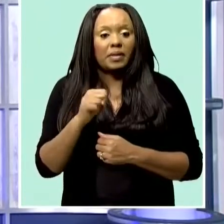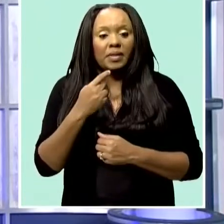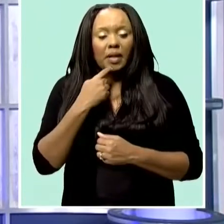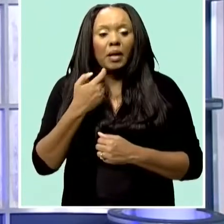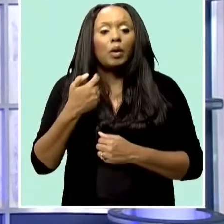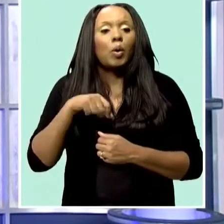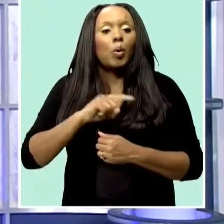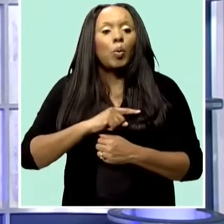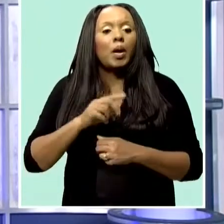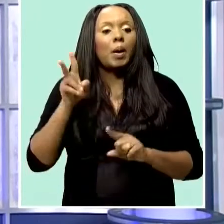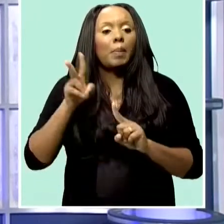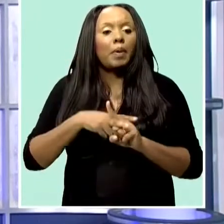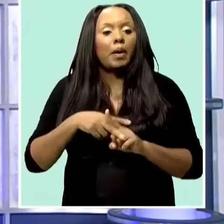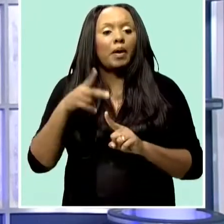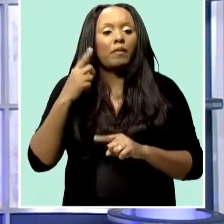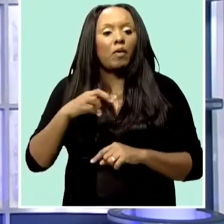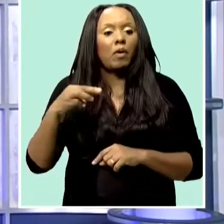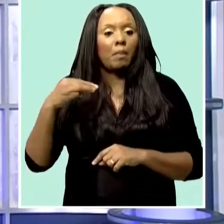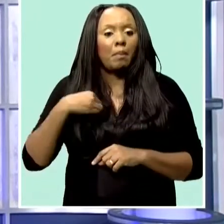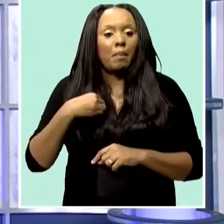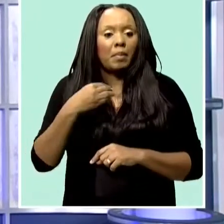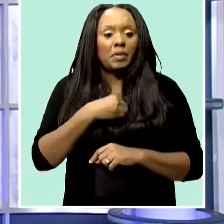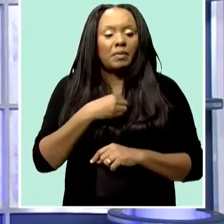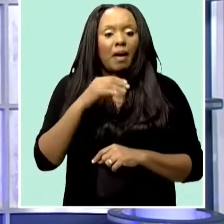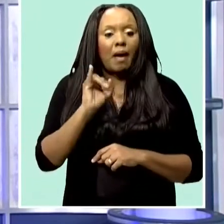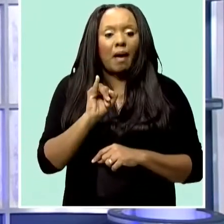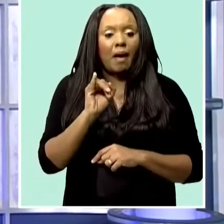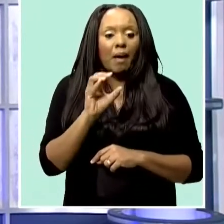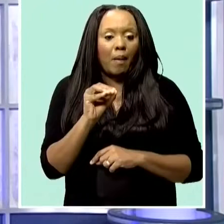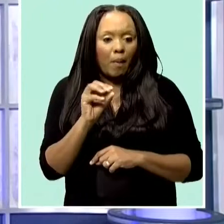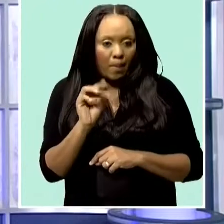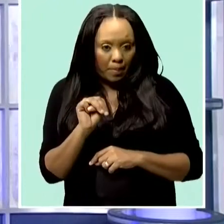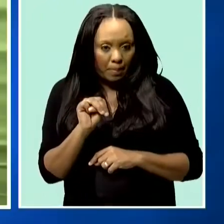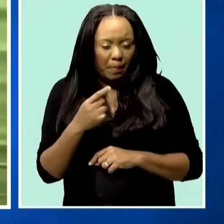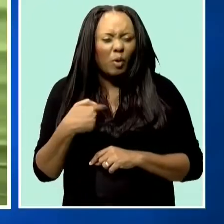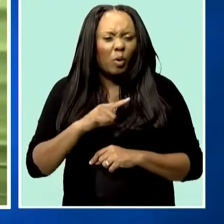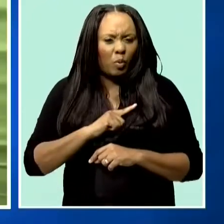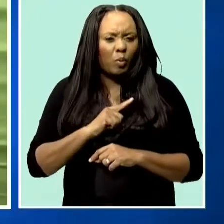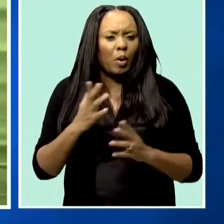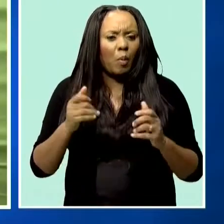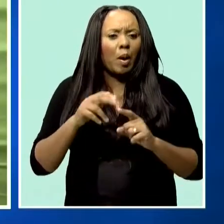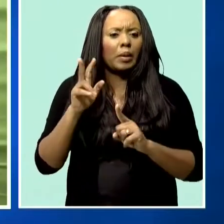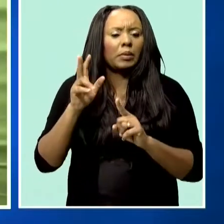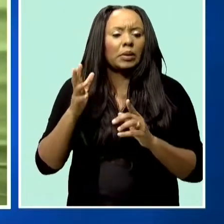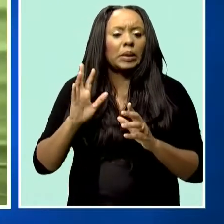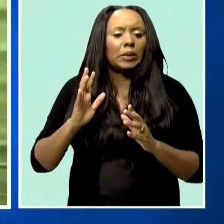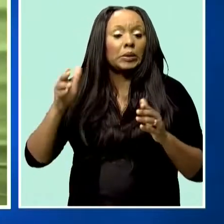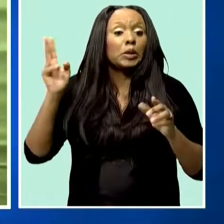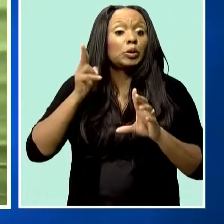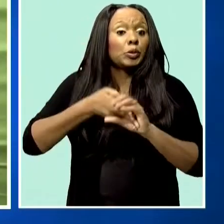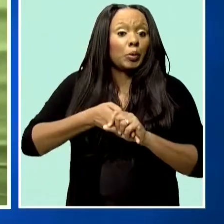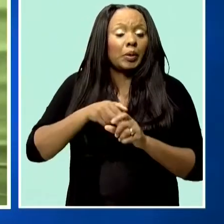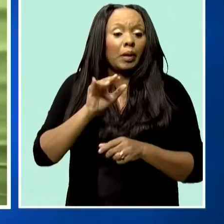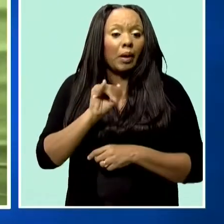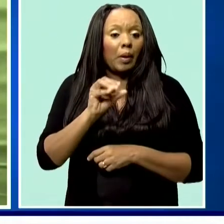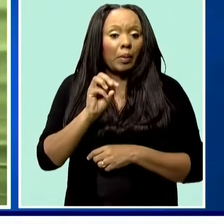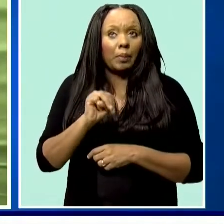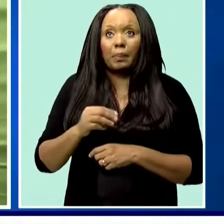after Cabinet agreed to the recommendations of his ministry. Barbados should formally join the